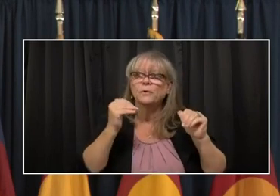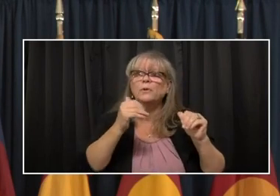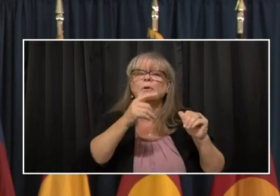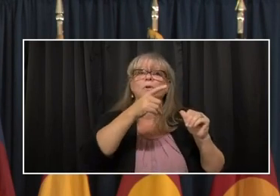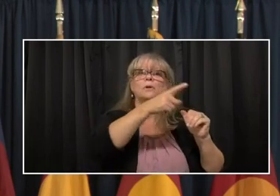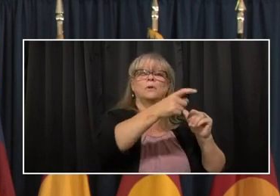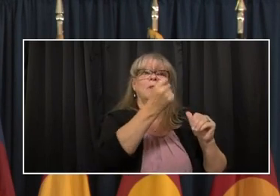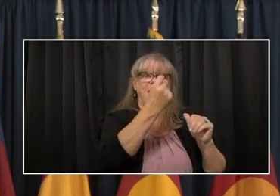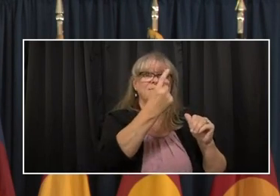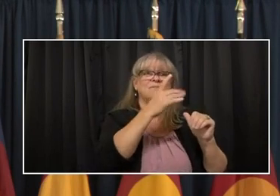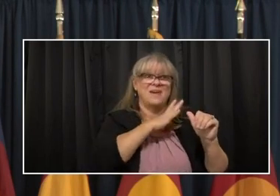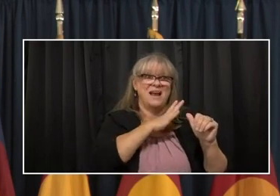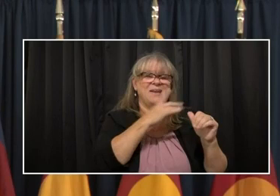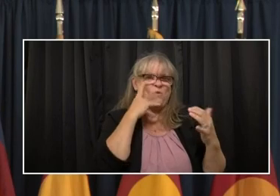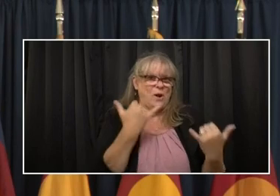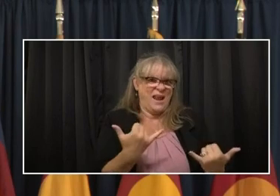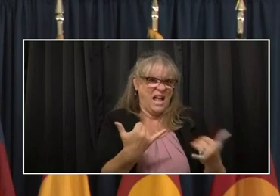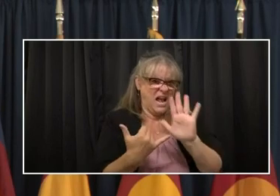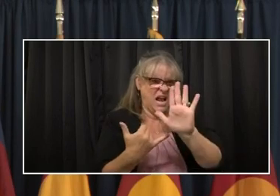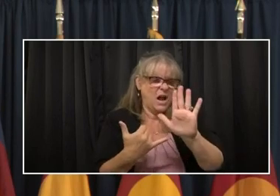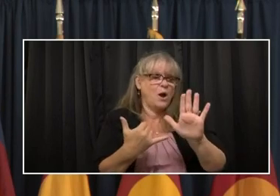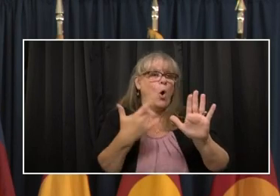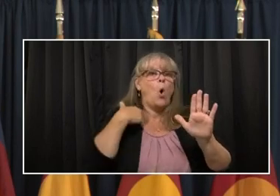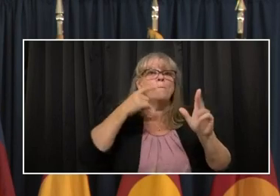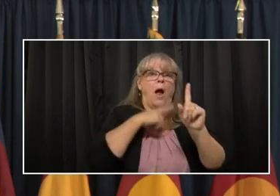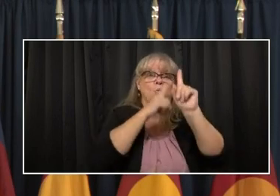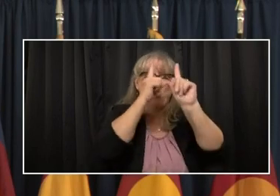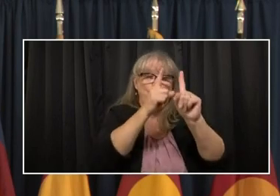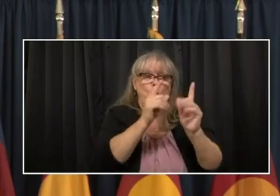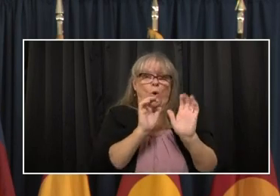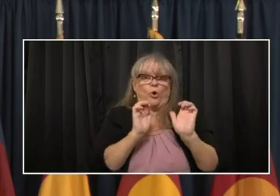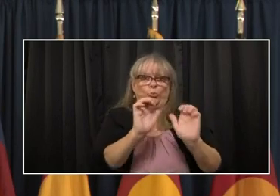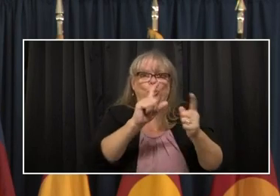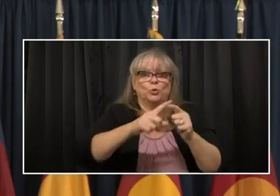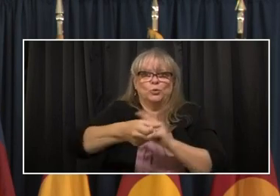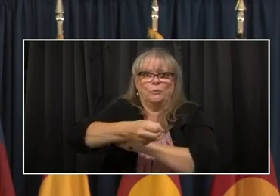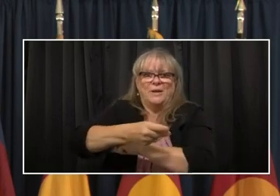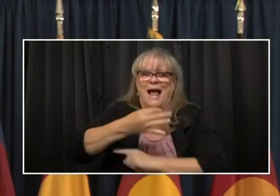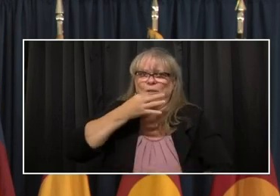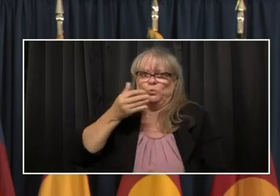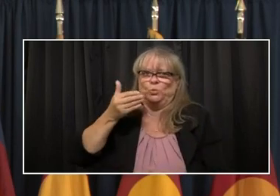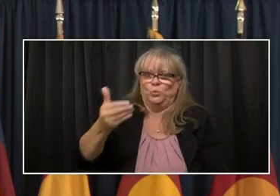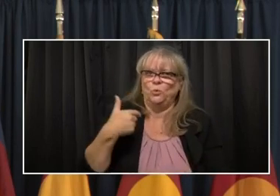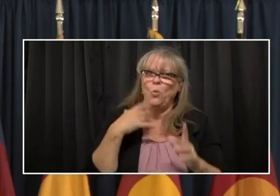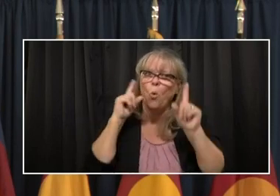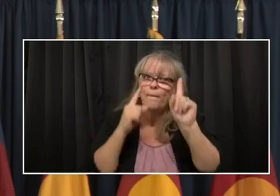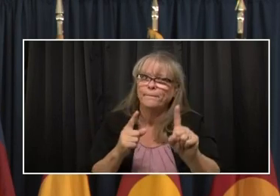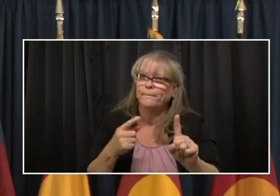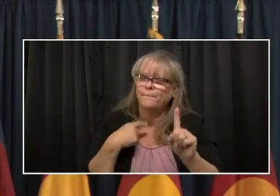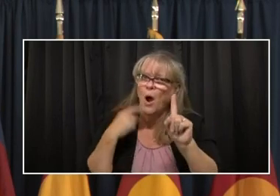out. I also want to applaud restaurants and bars and cities that have adapted to outdoor